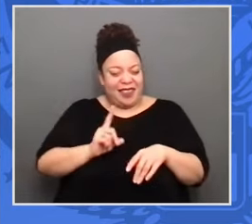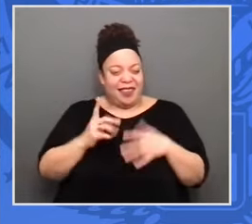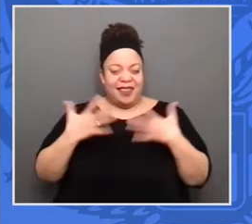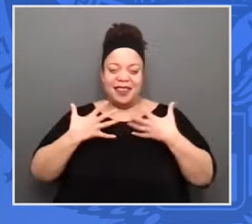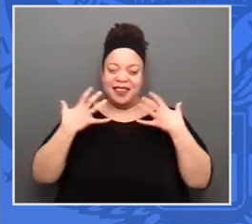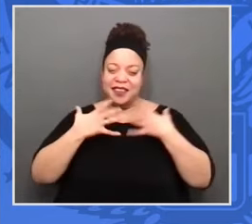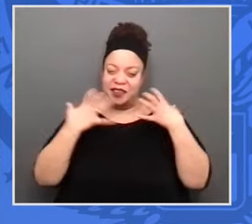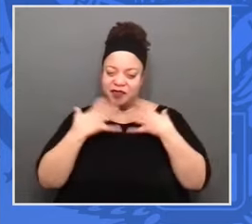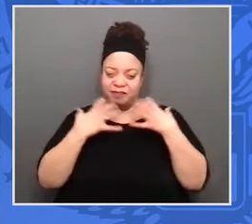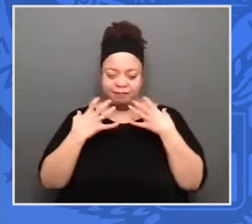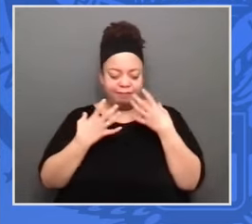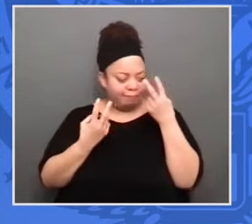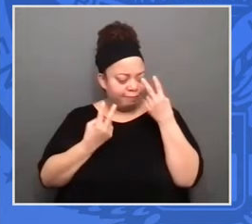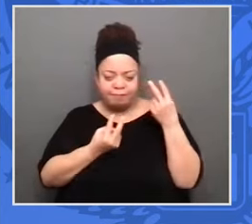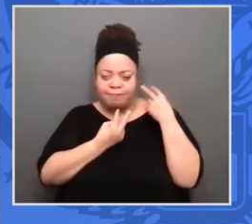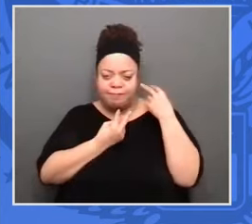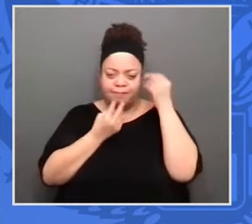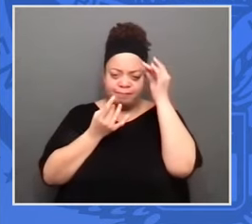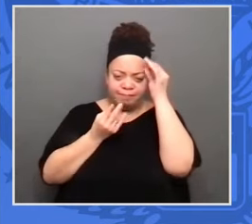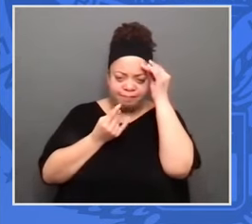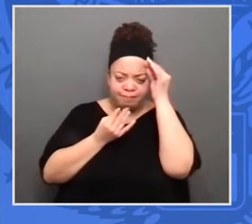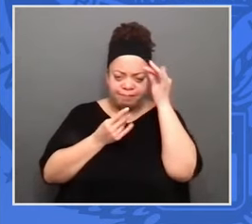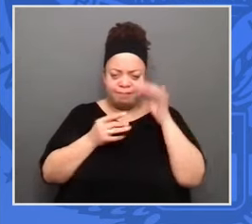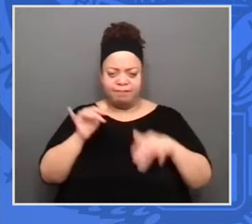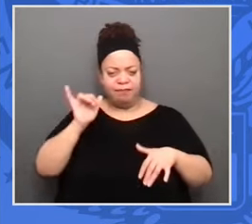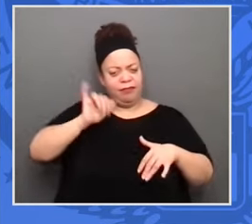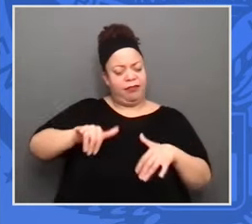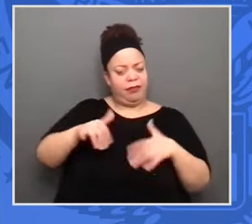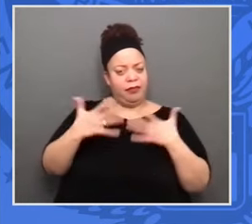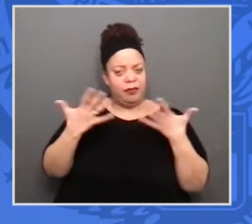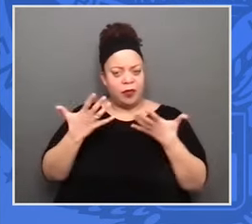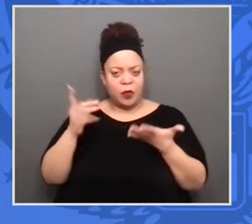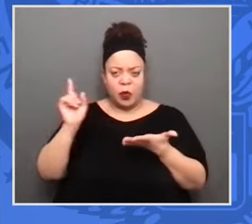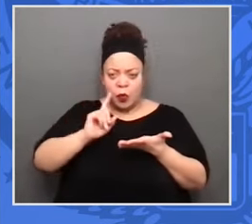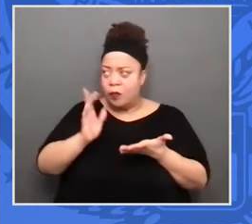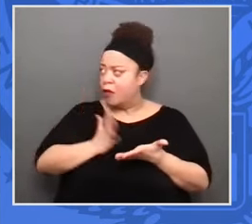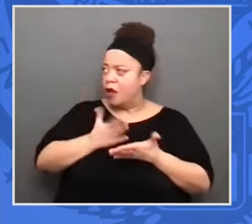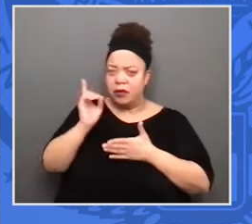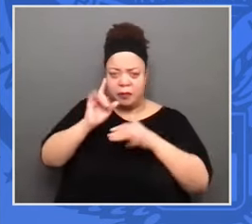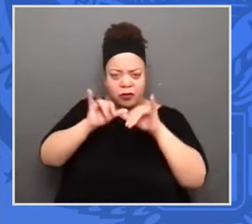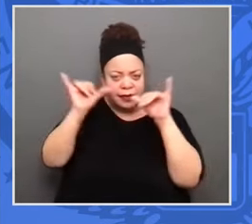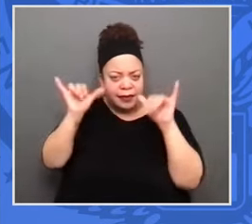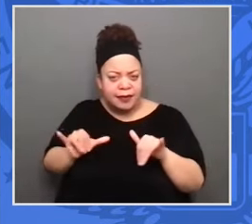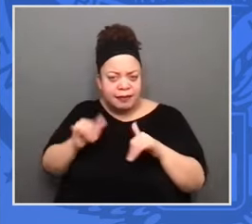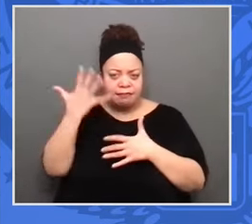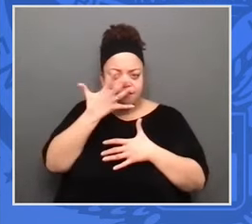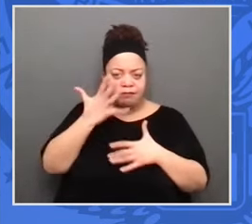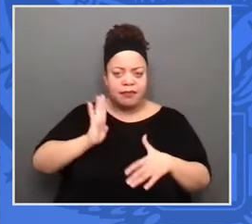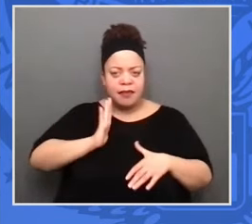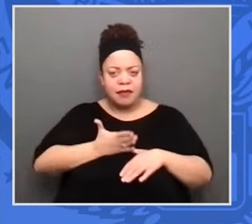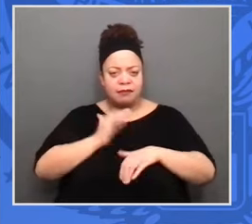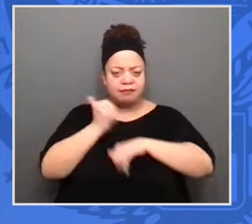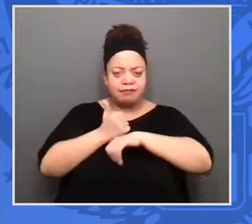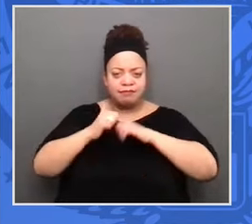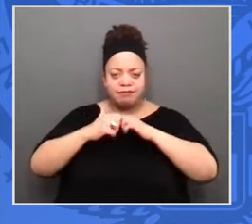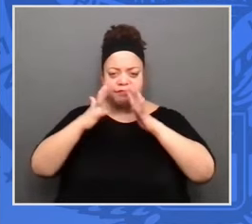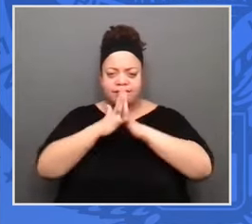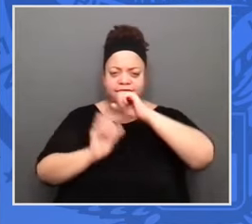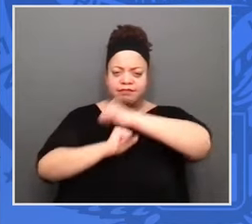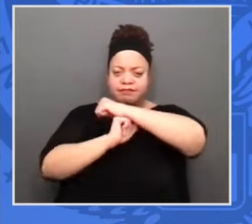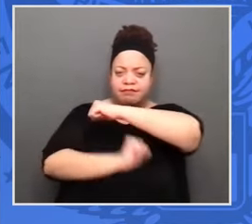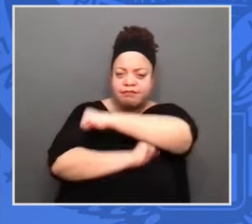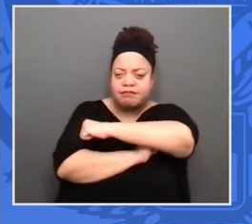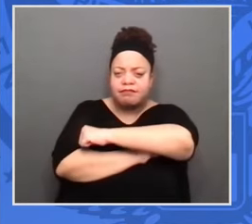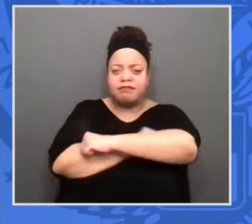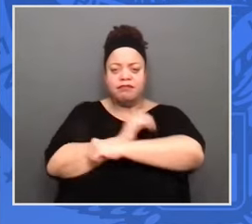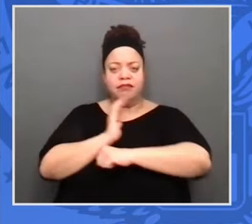the foundations of our republic, the integrity of our Constitution, the hope and dreams